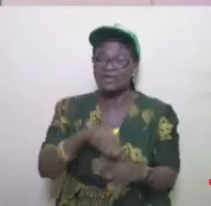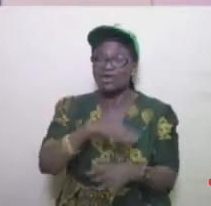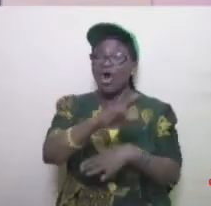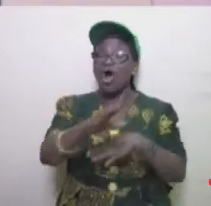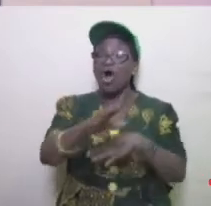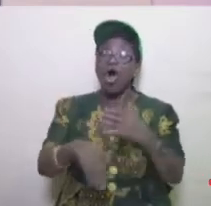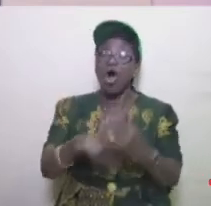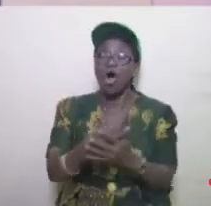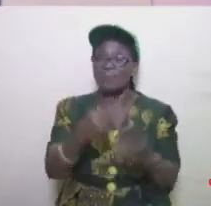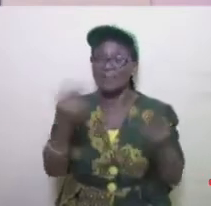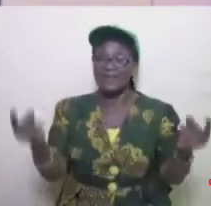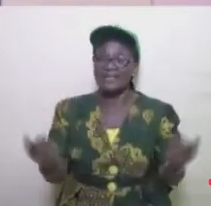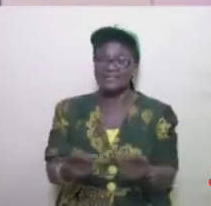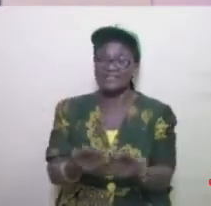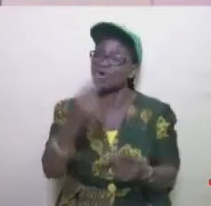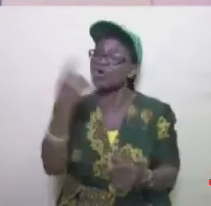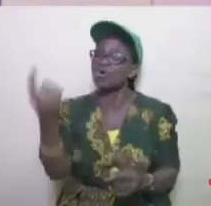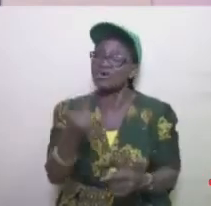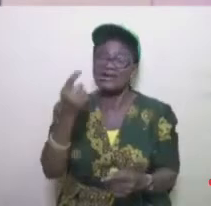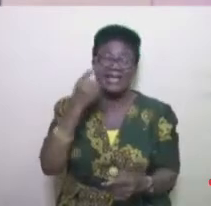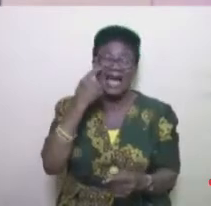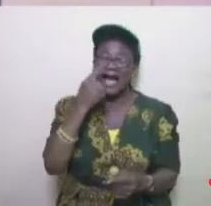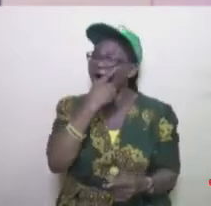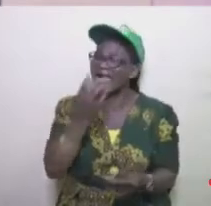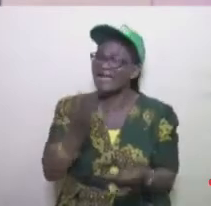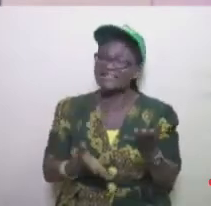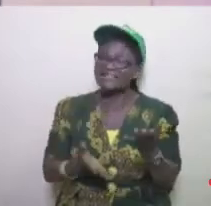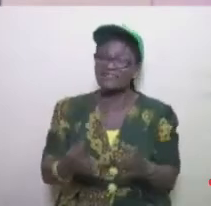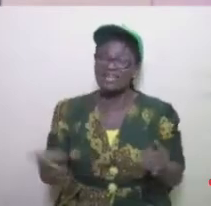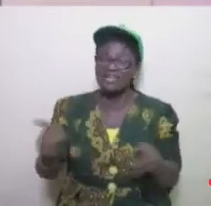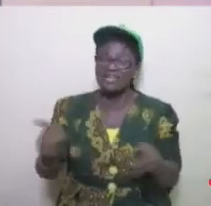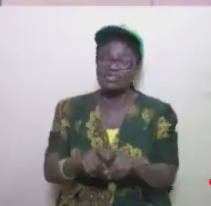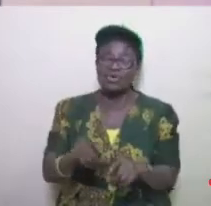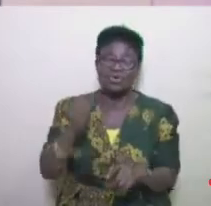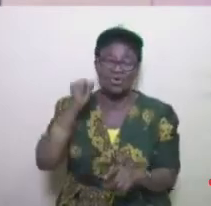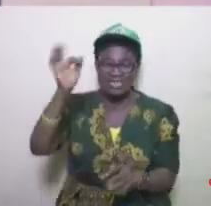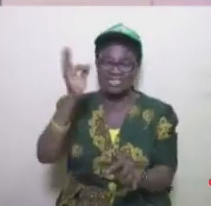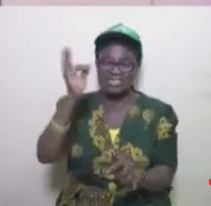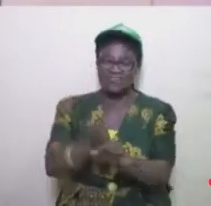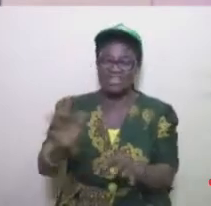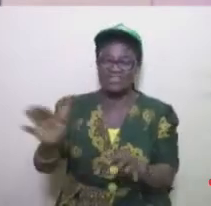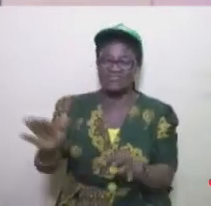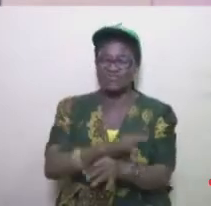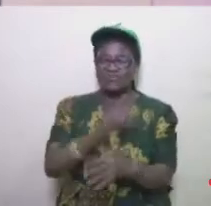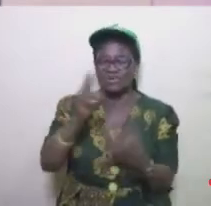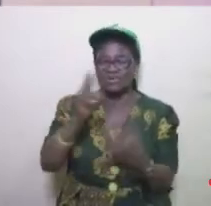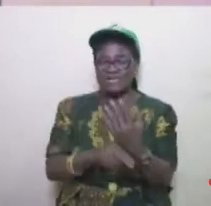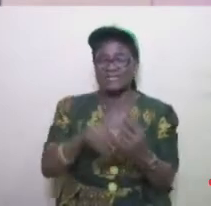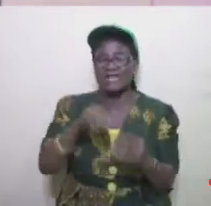service. So his faithfulness in all responsibility